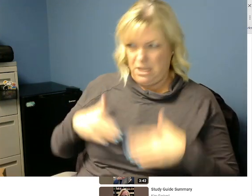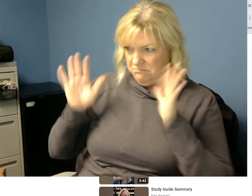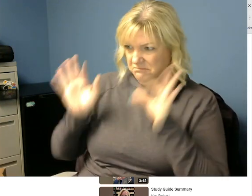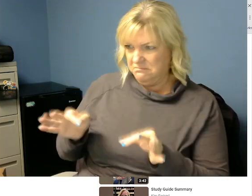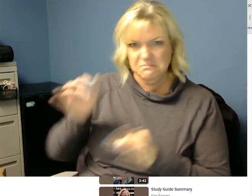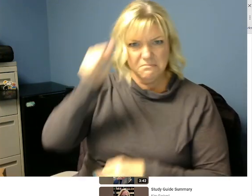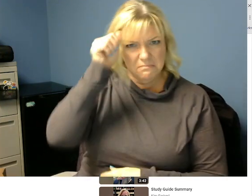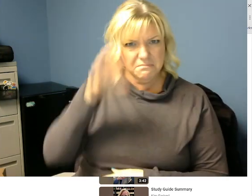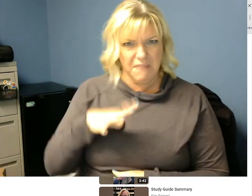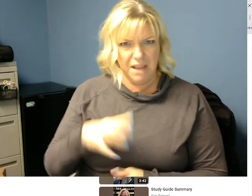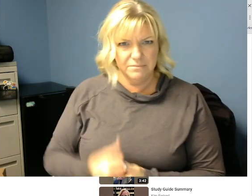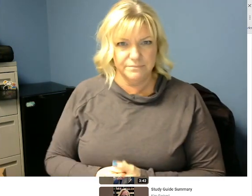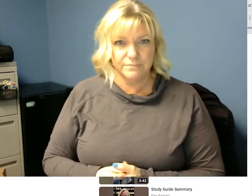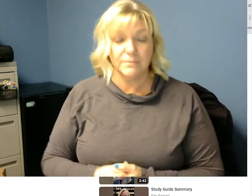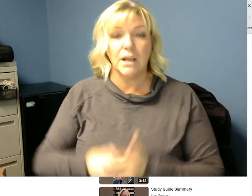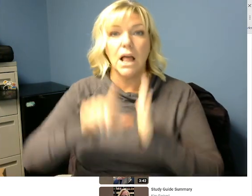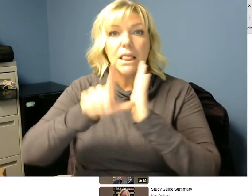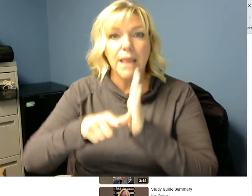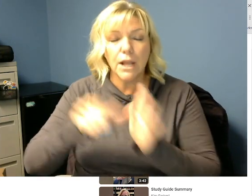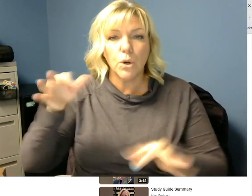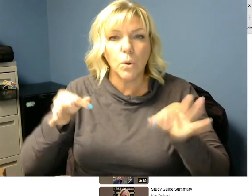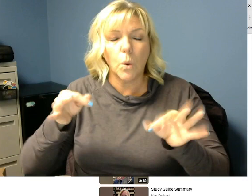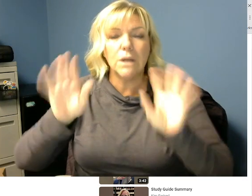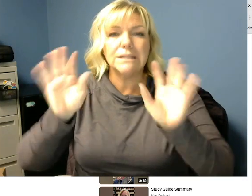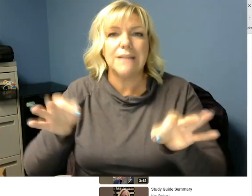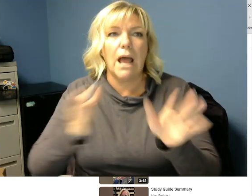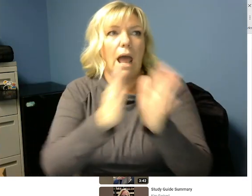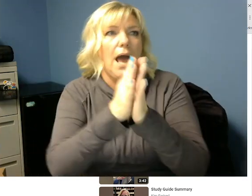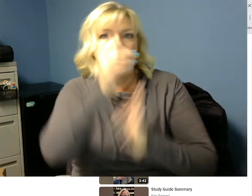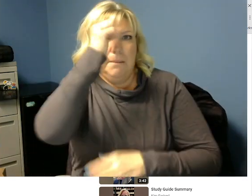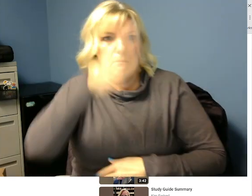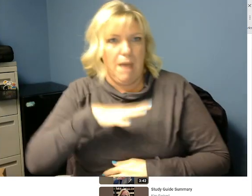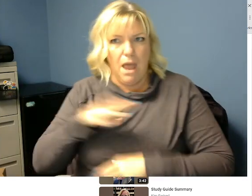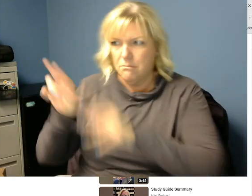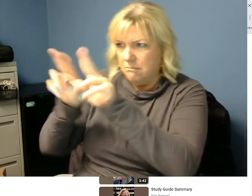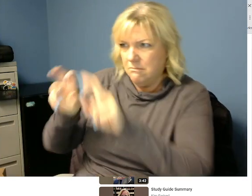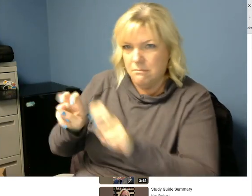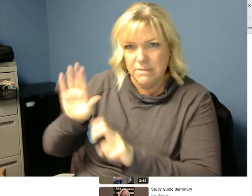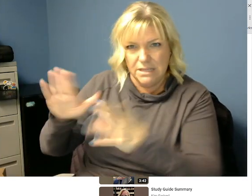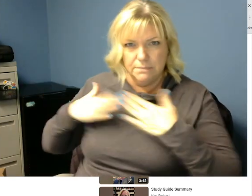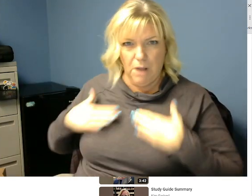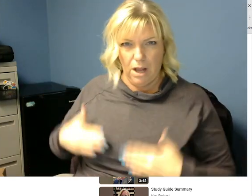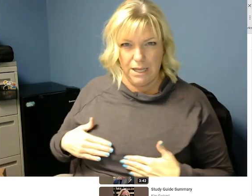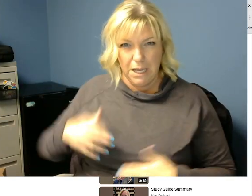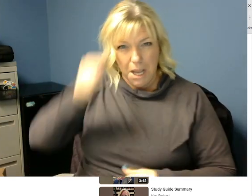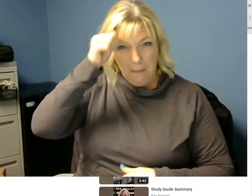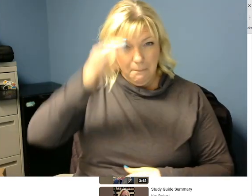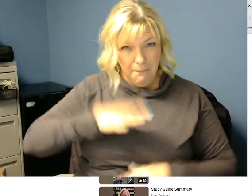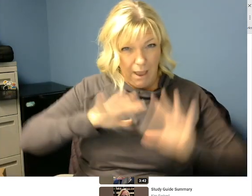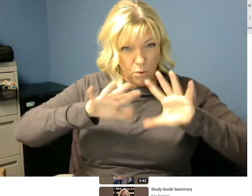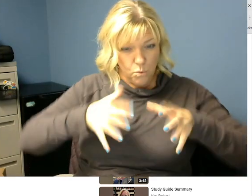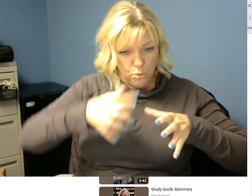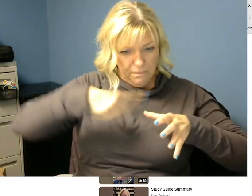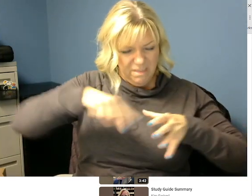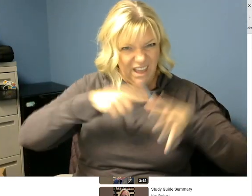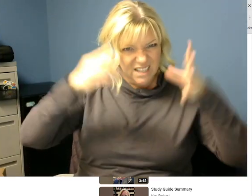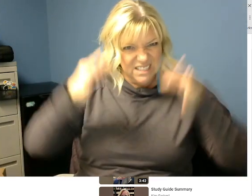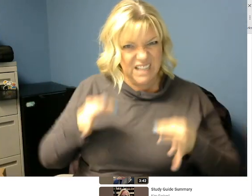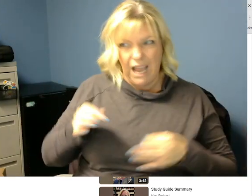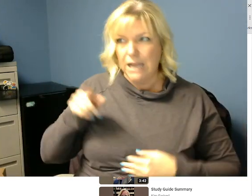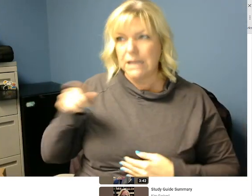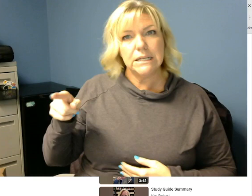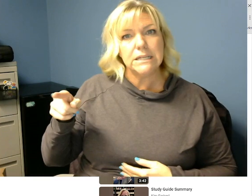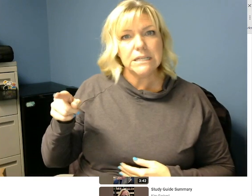orders a search of Hall's body by the men, and the men determine Hall to be female. The court sides with the